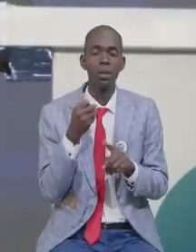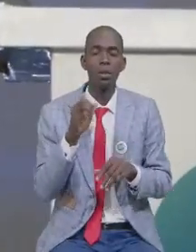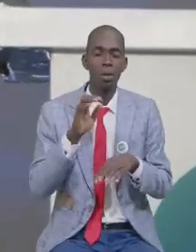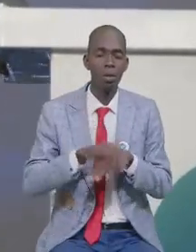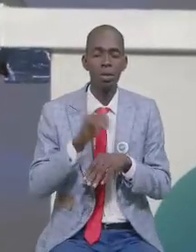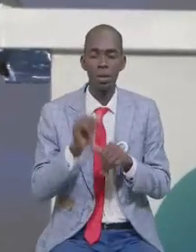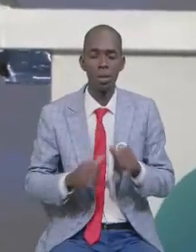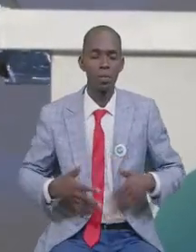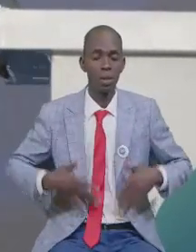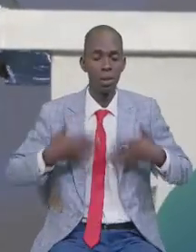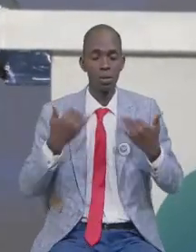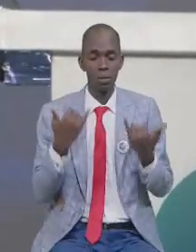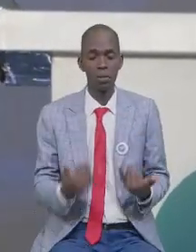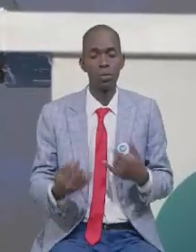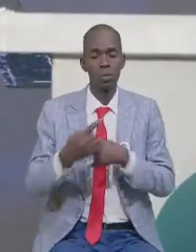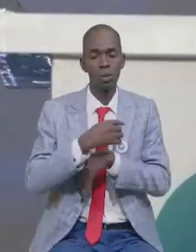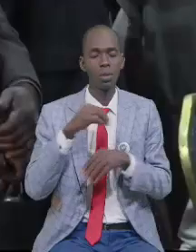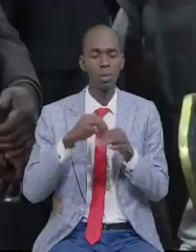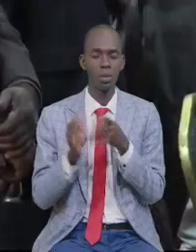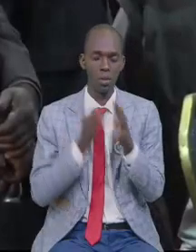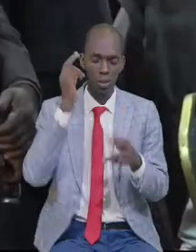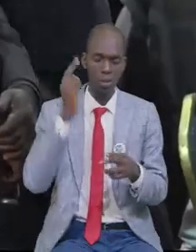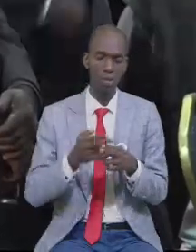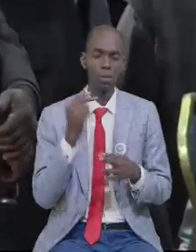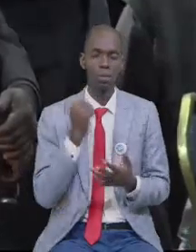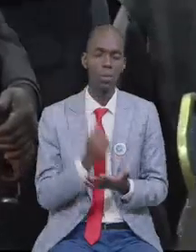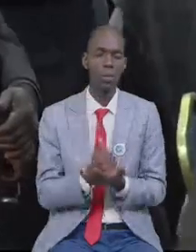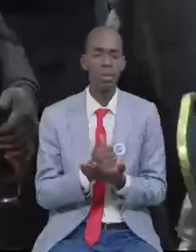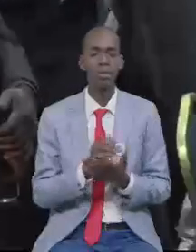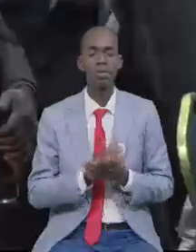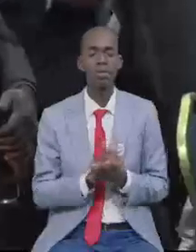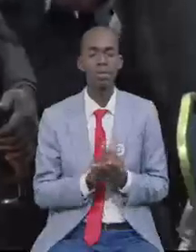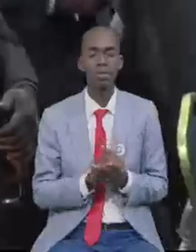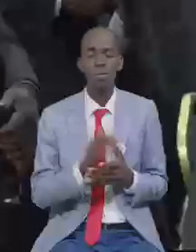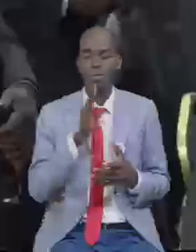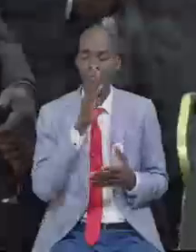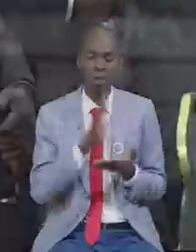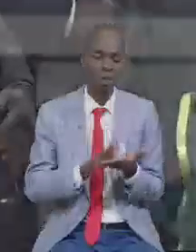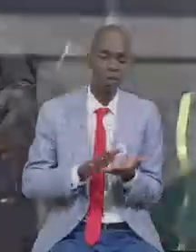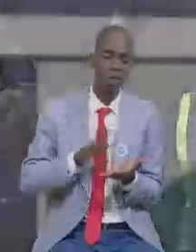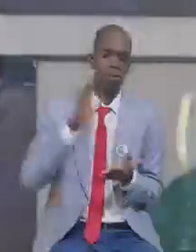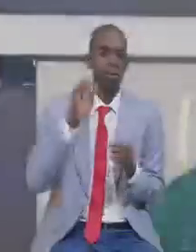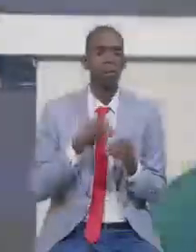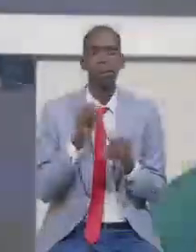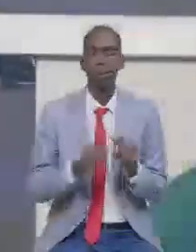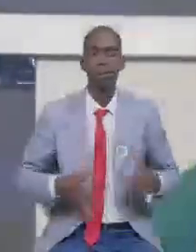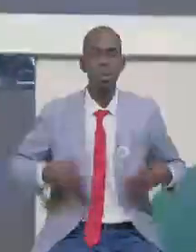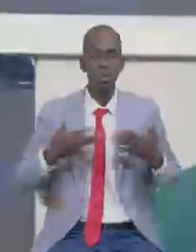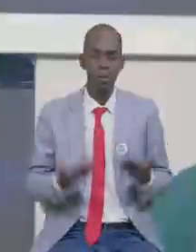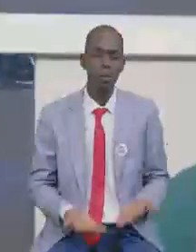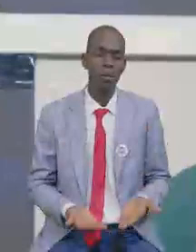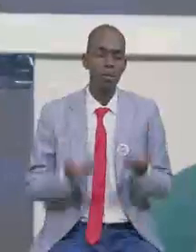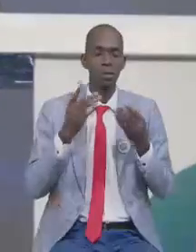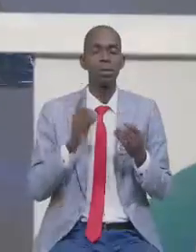even today, in Jesus' name. Be glorified in every life, lifted up with every